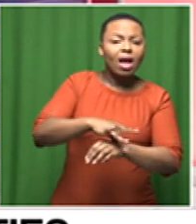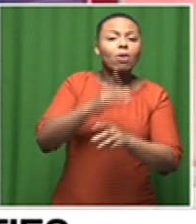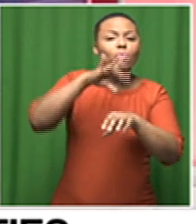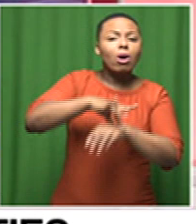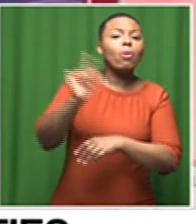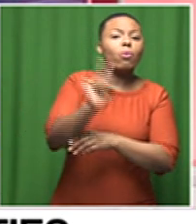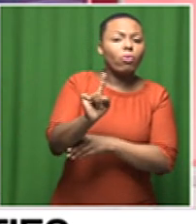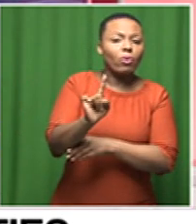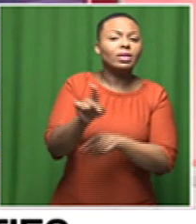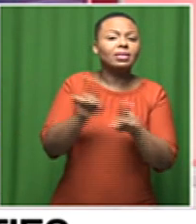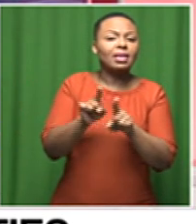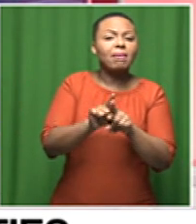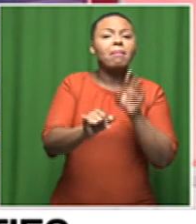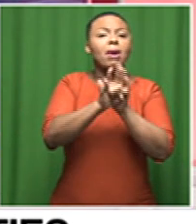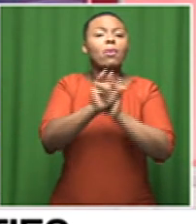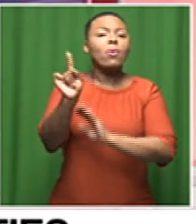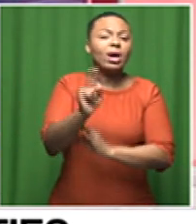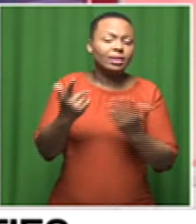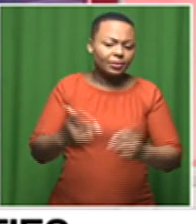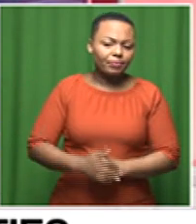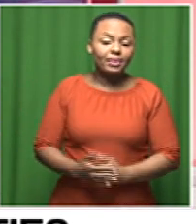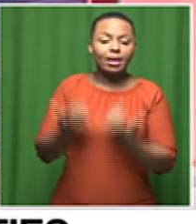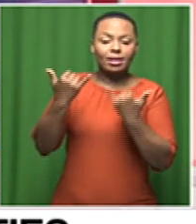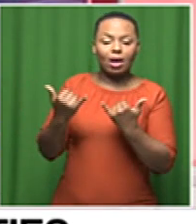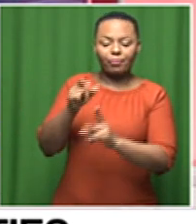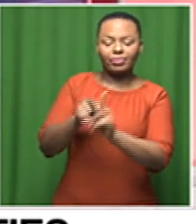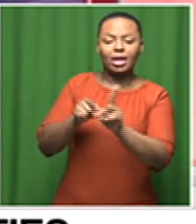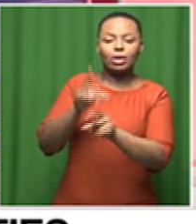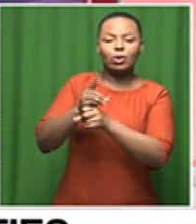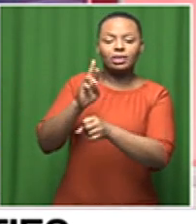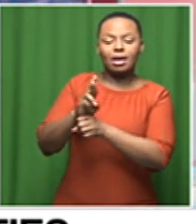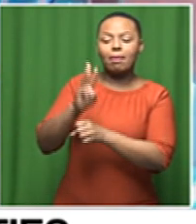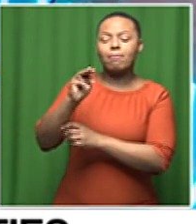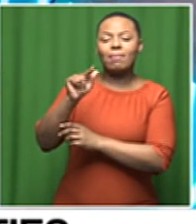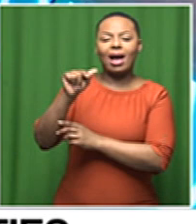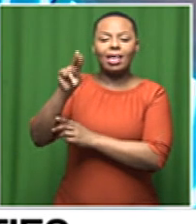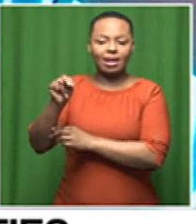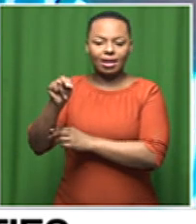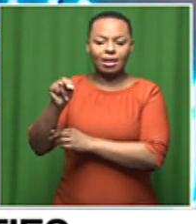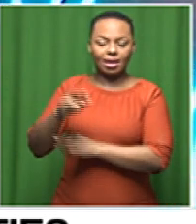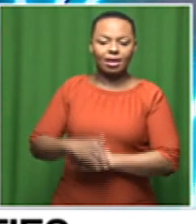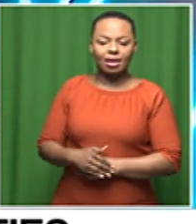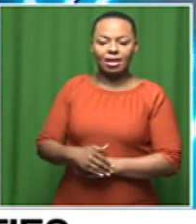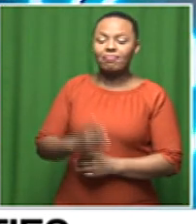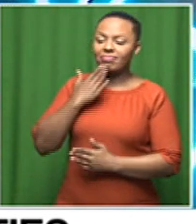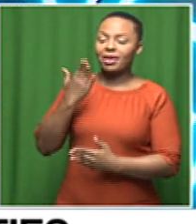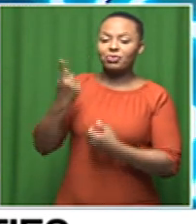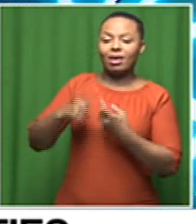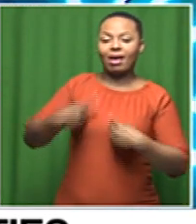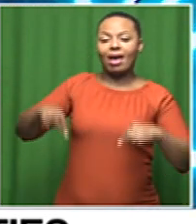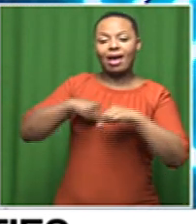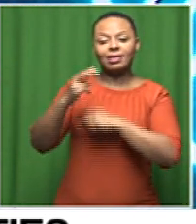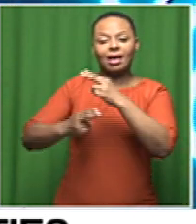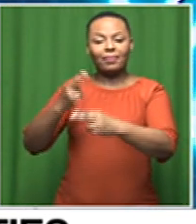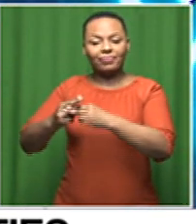your diagnosis? Well, to chat to us, we're joined by a regular contributor to the show, Dr. Marlon McKay. Dr. McKay, thank you so much for joining us again. Thank